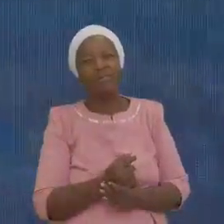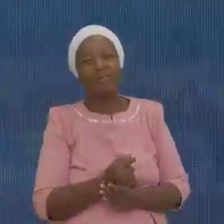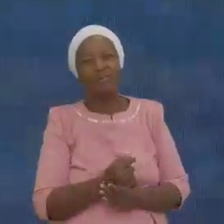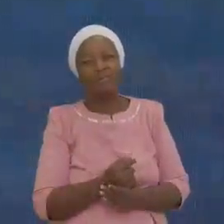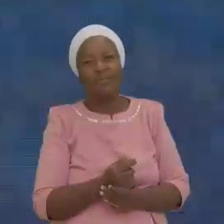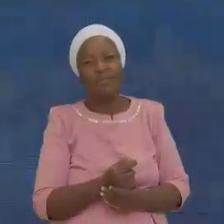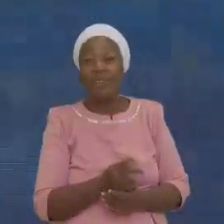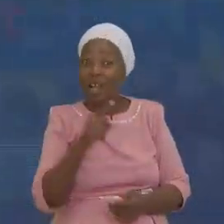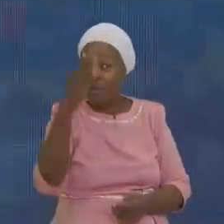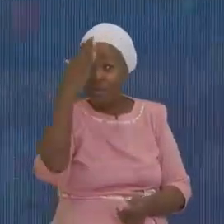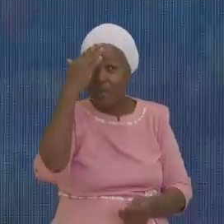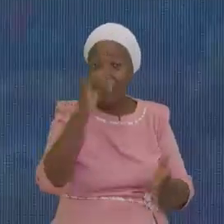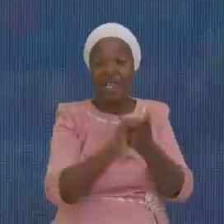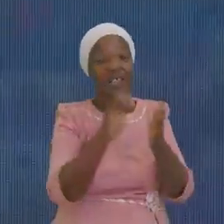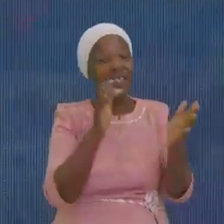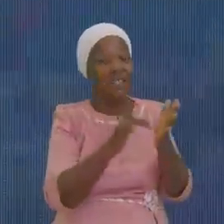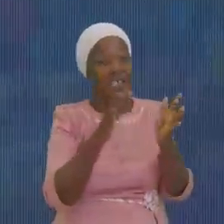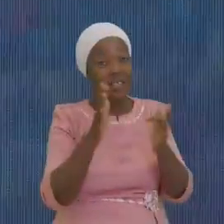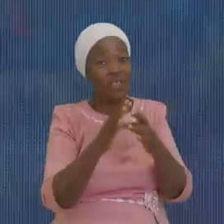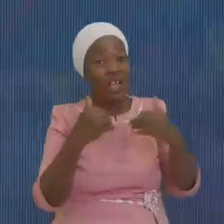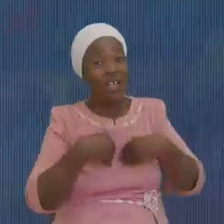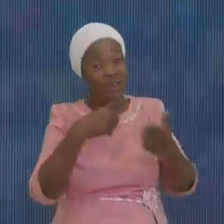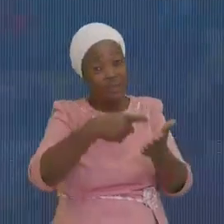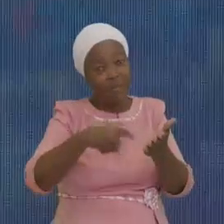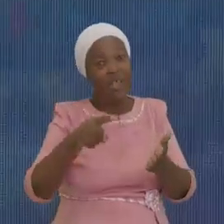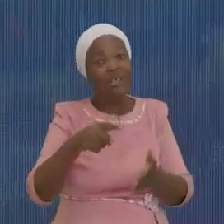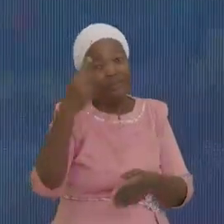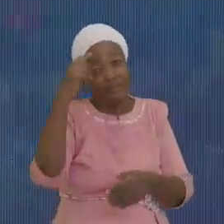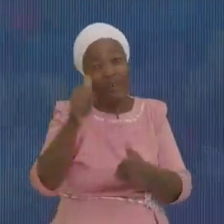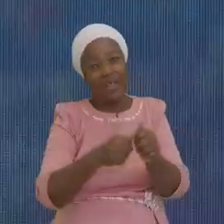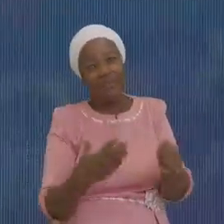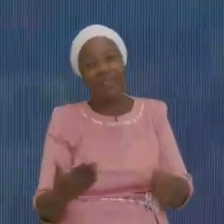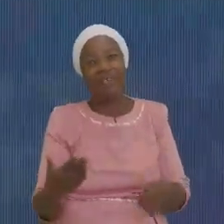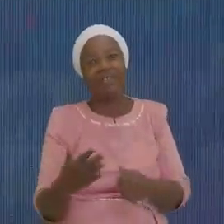And you know that Jesus has paid for everything.